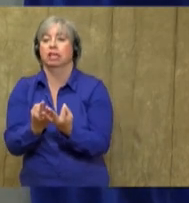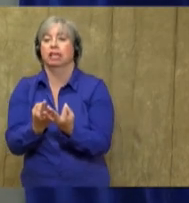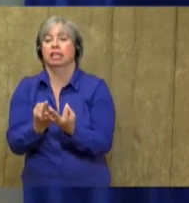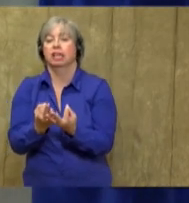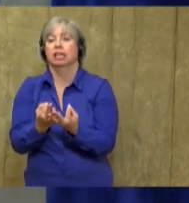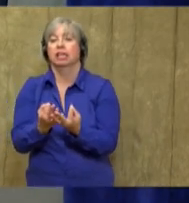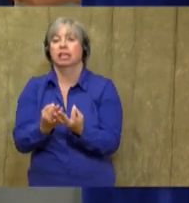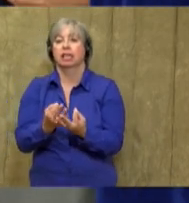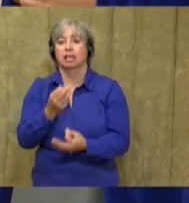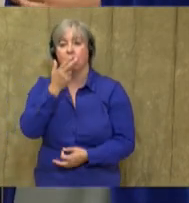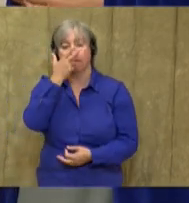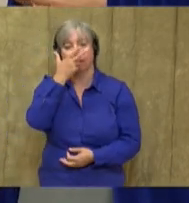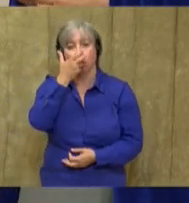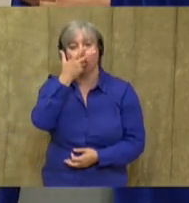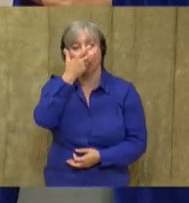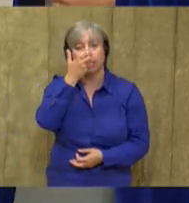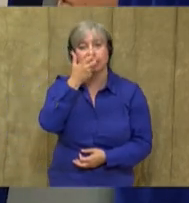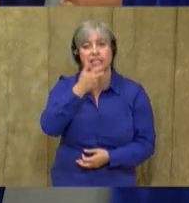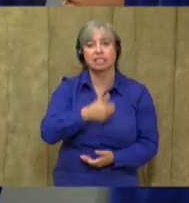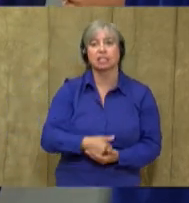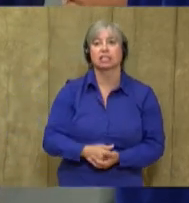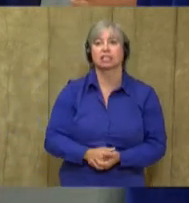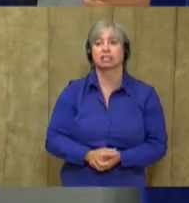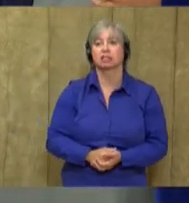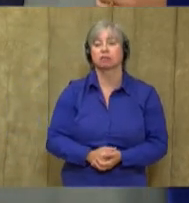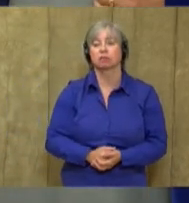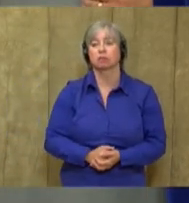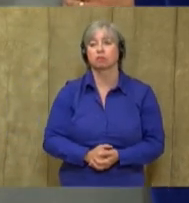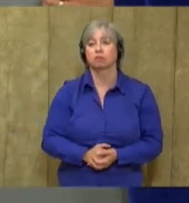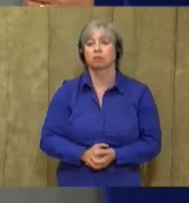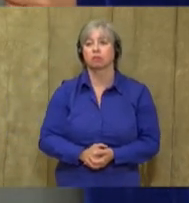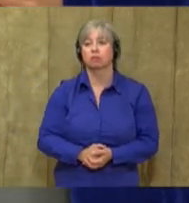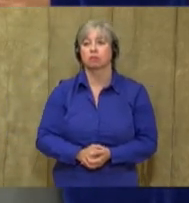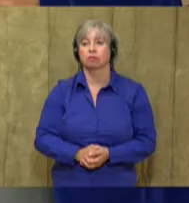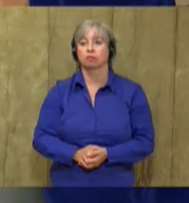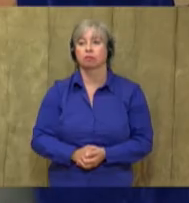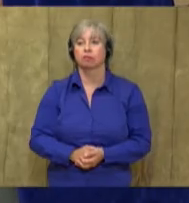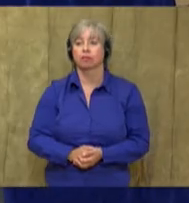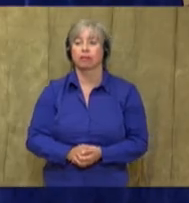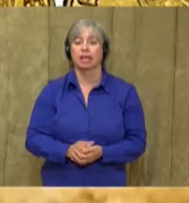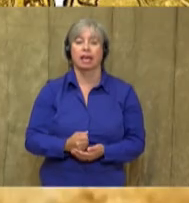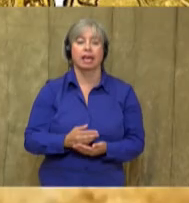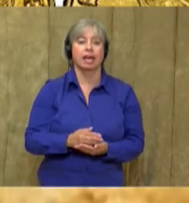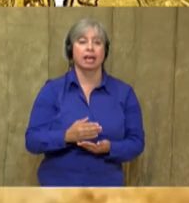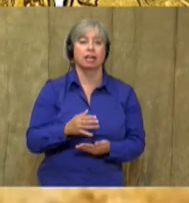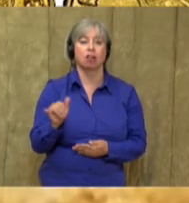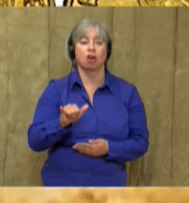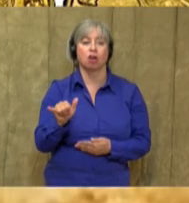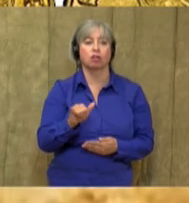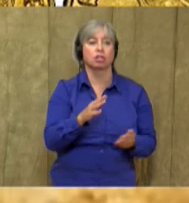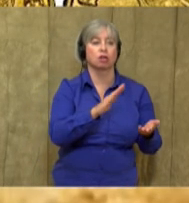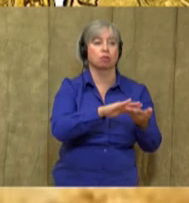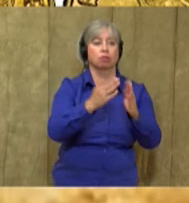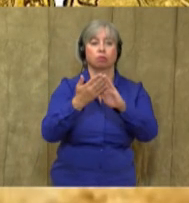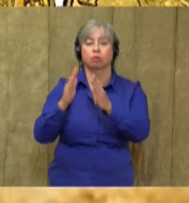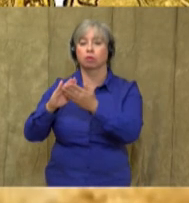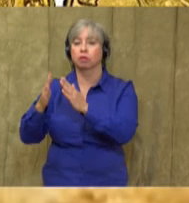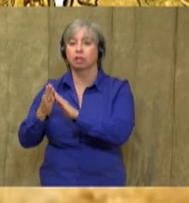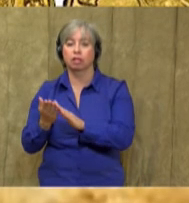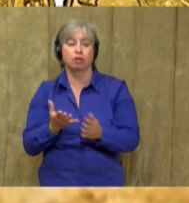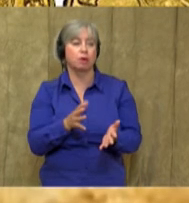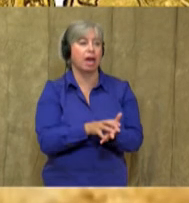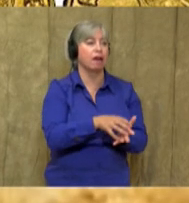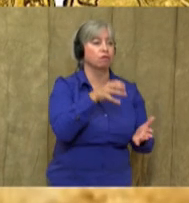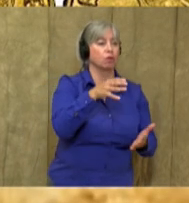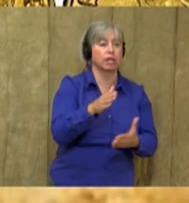are all, another thing that's going to come out of Florence is a very diverse kind of society. You're going to have rich, middle class,